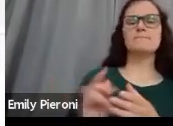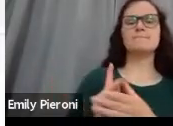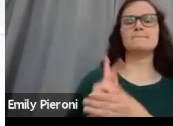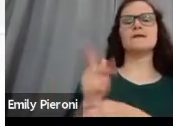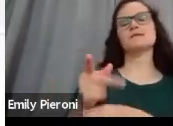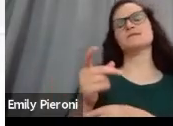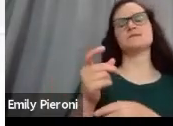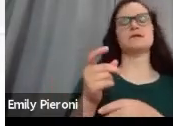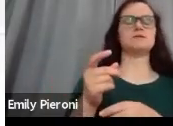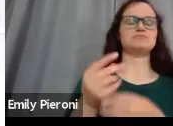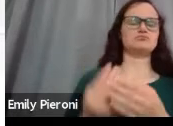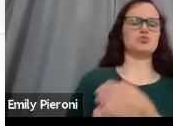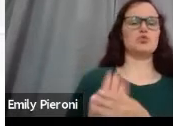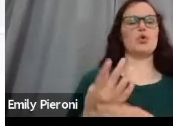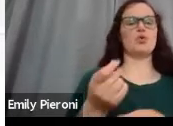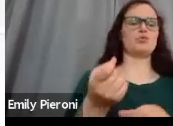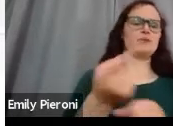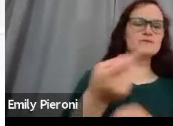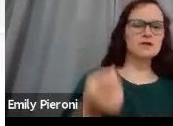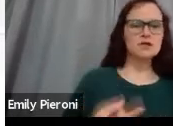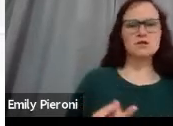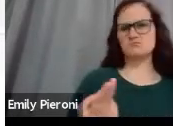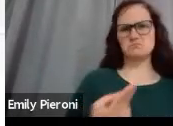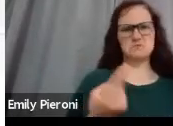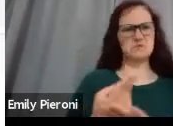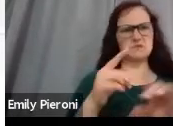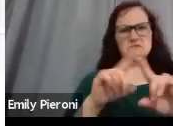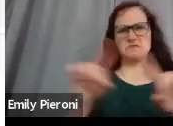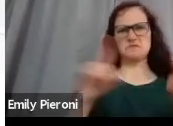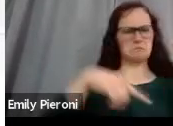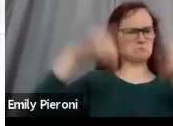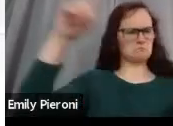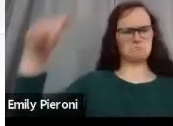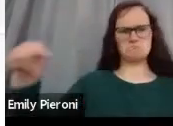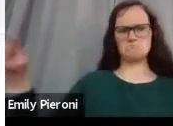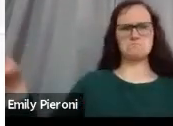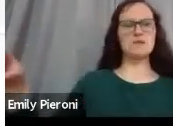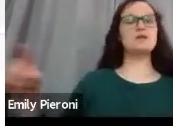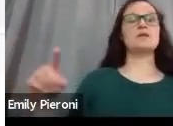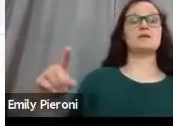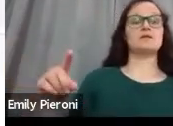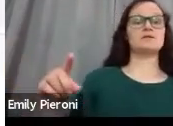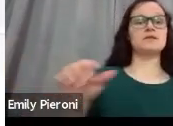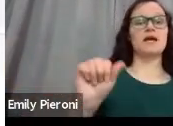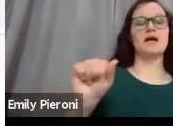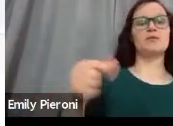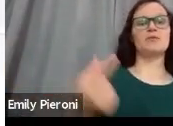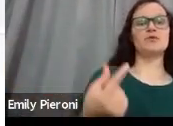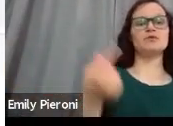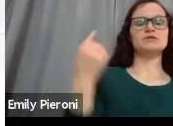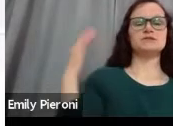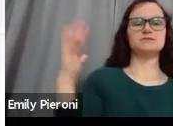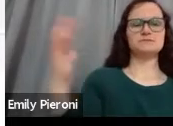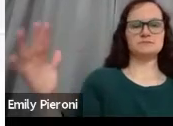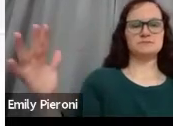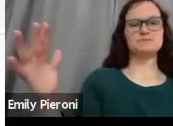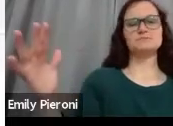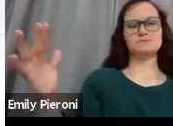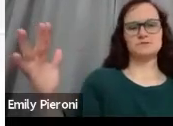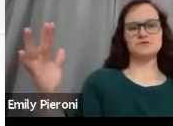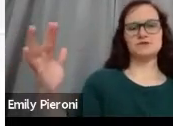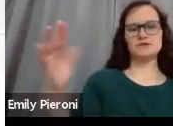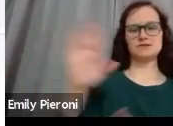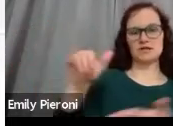of uses. And there's actually a National Agroforestry Center, and they actually provide, this is part of the United